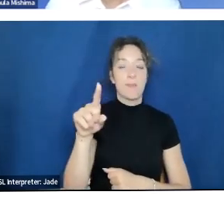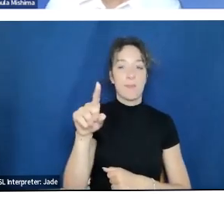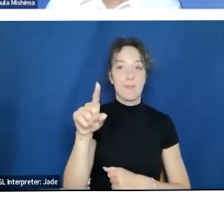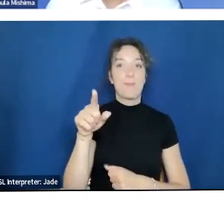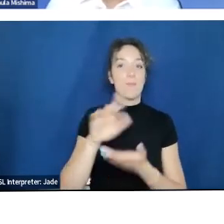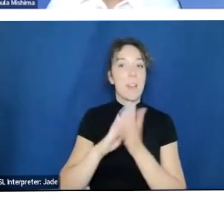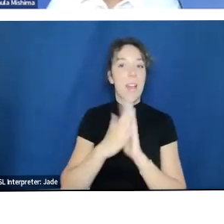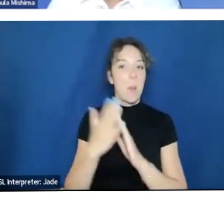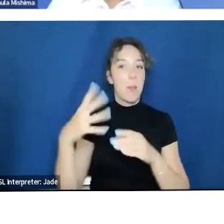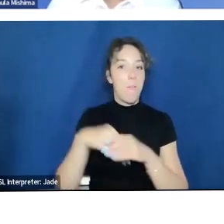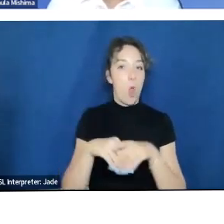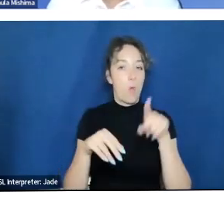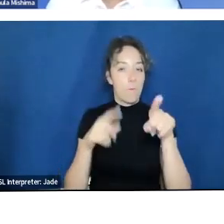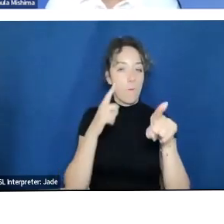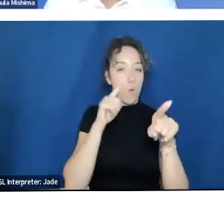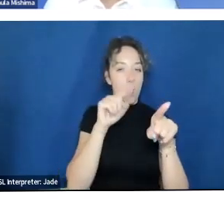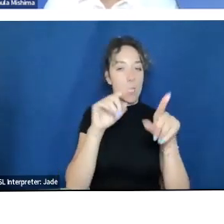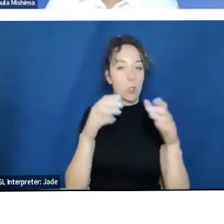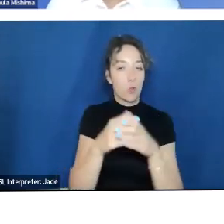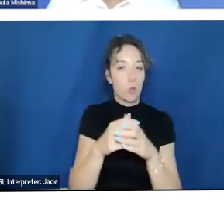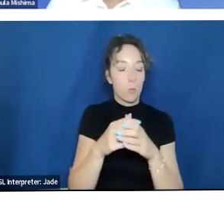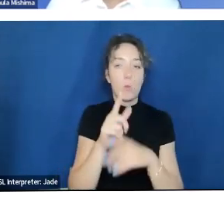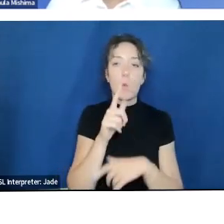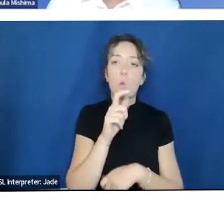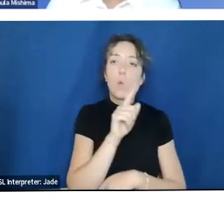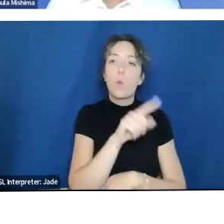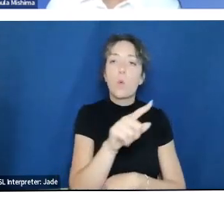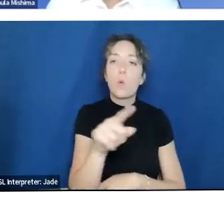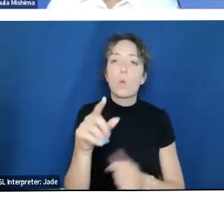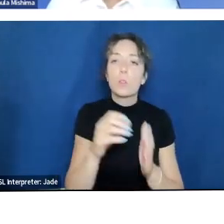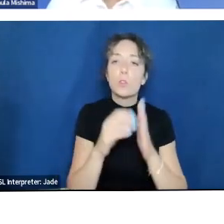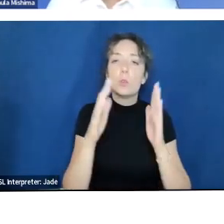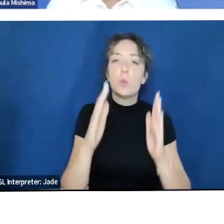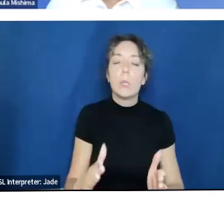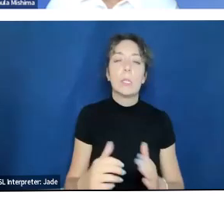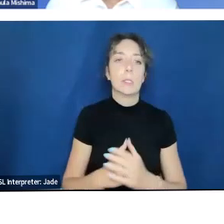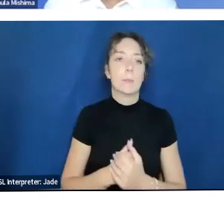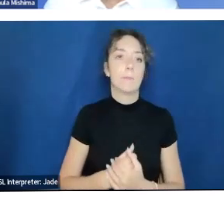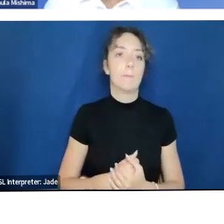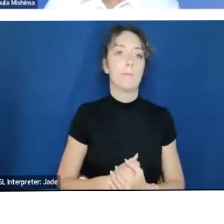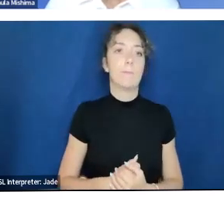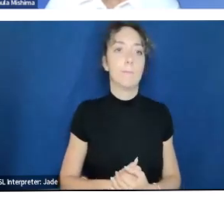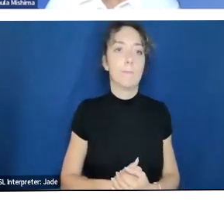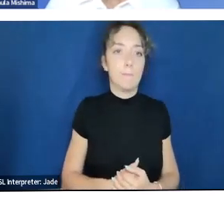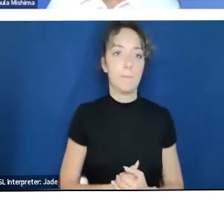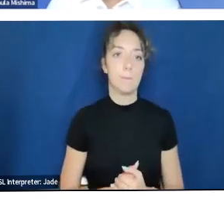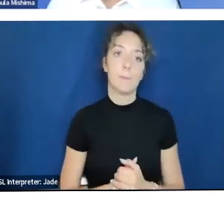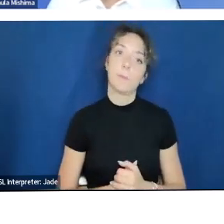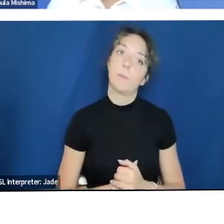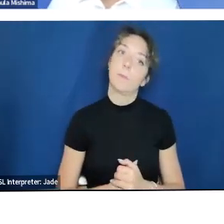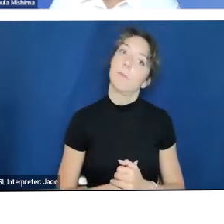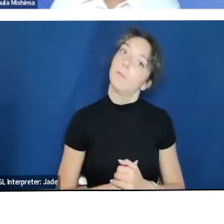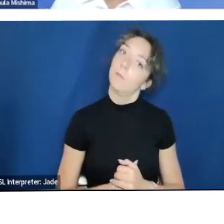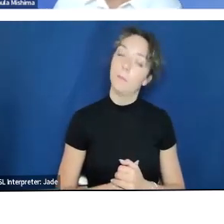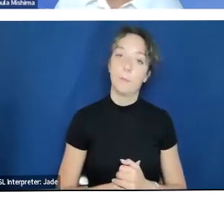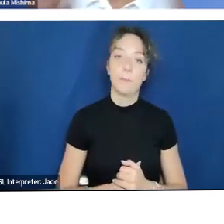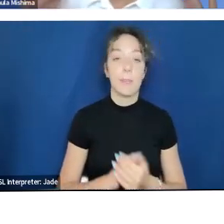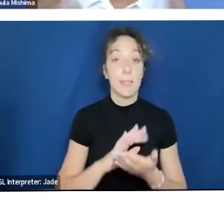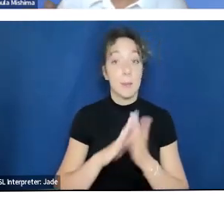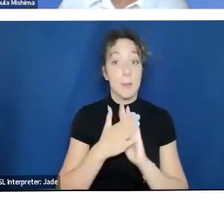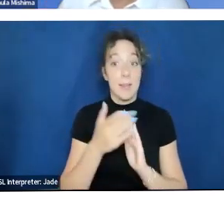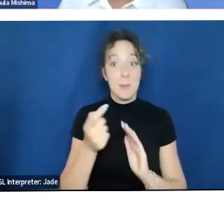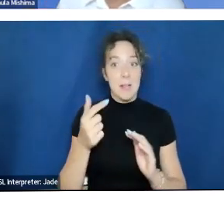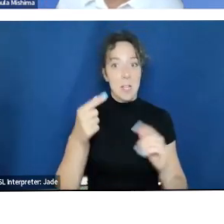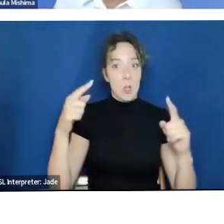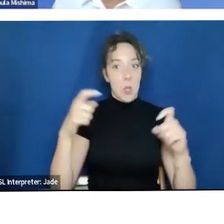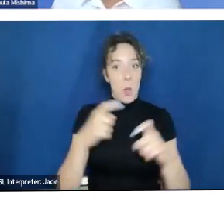become involved. So who are the non-streamlined certified students? And this gets a little bit complicated, so you